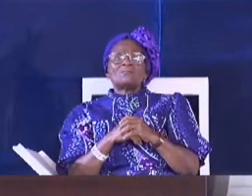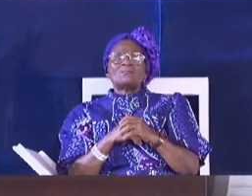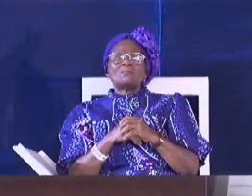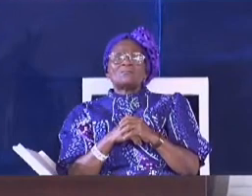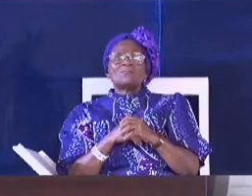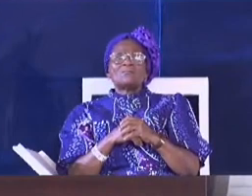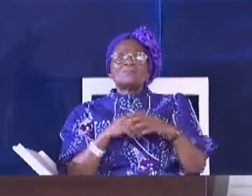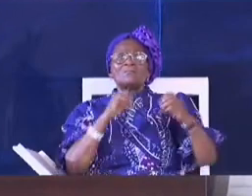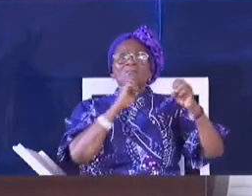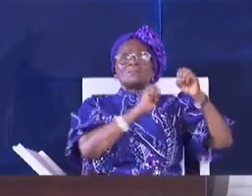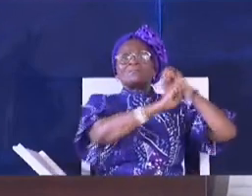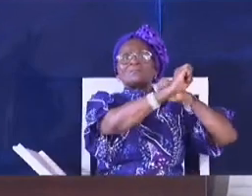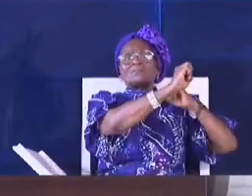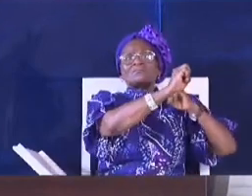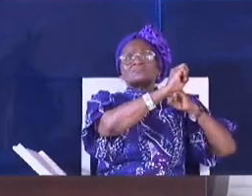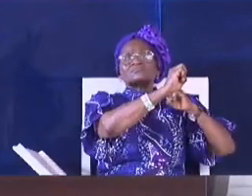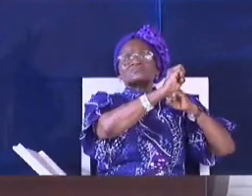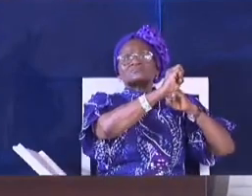Elisha